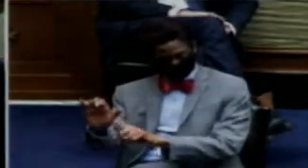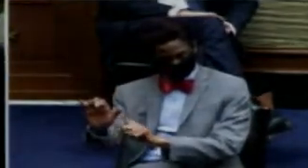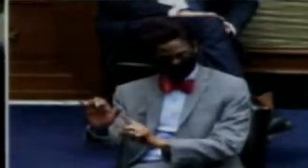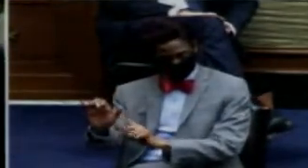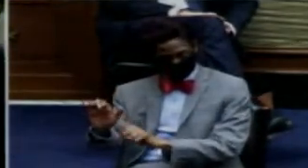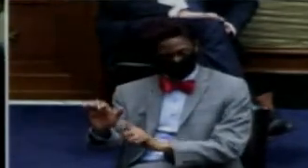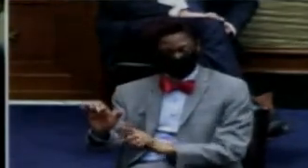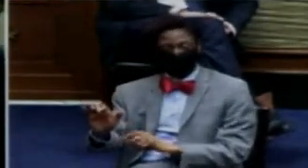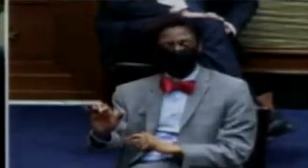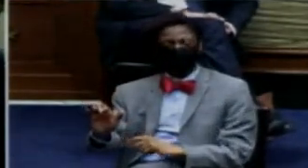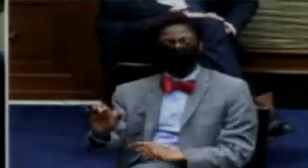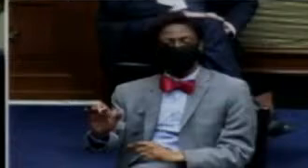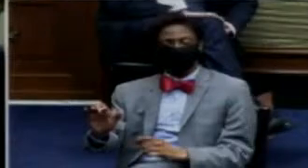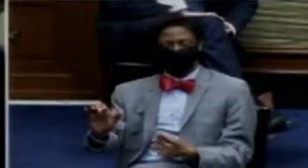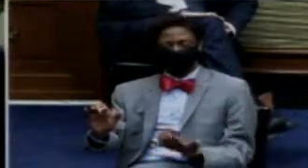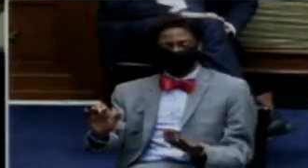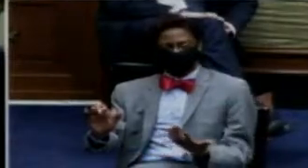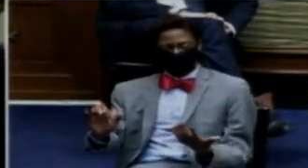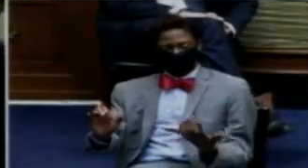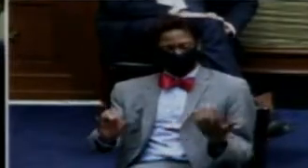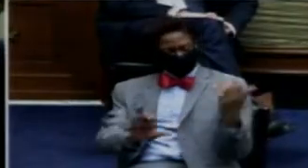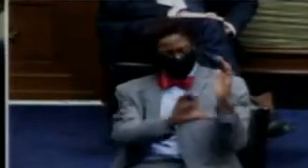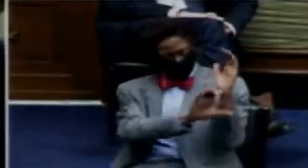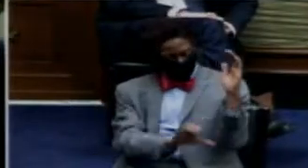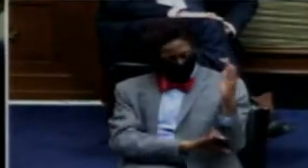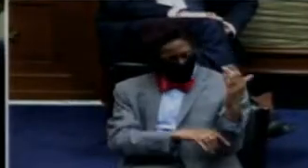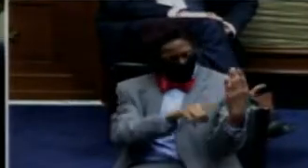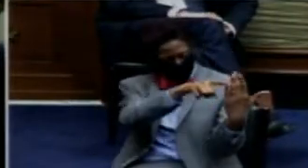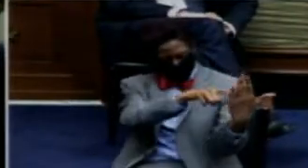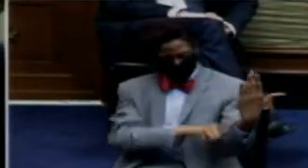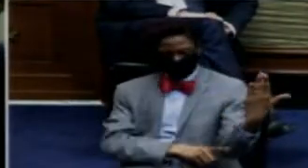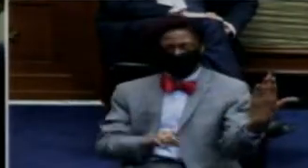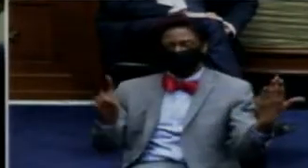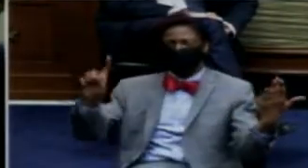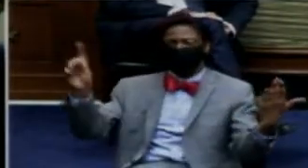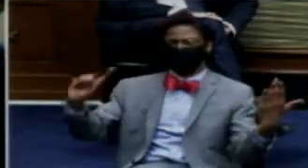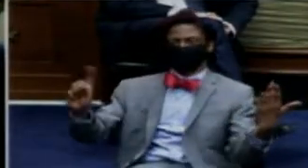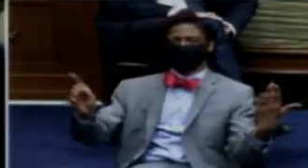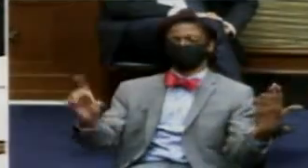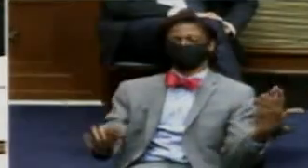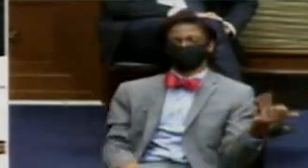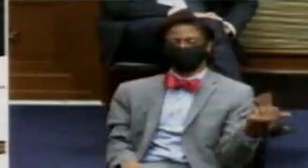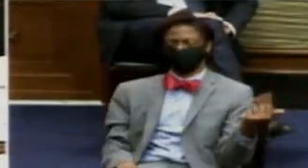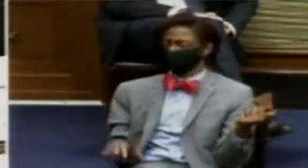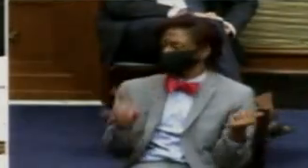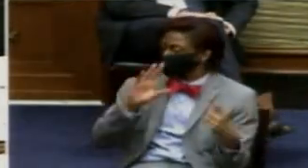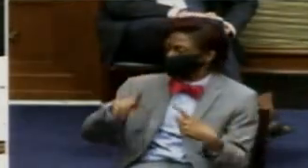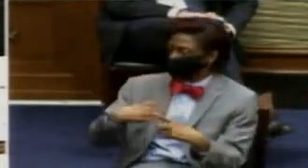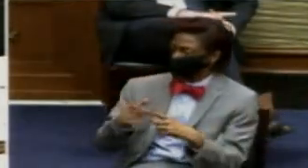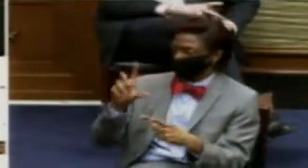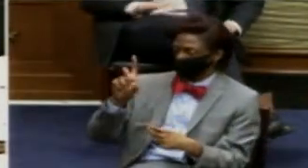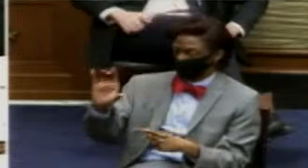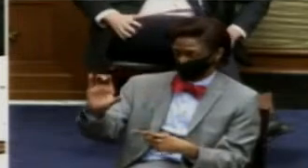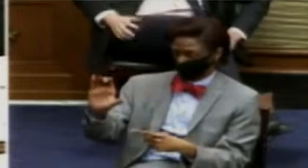Okay, in what section is the District of Columbia mentioned in the Constitution? Are you referring to the district clause,